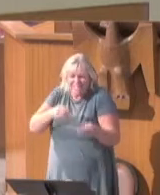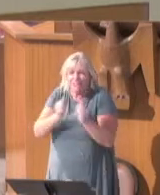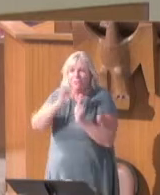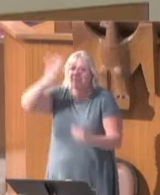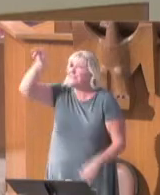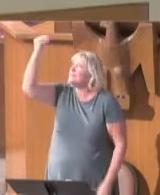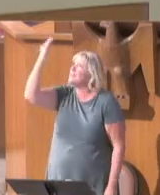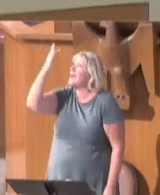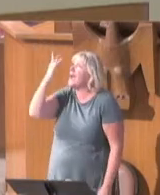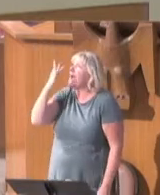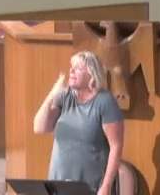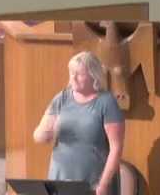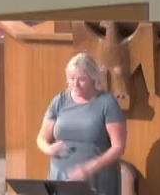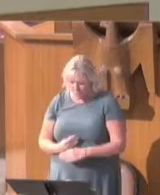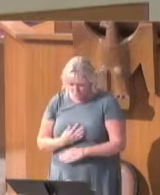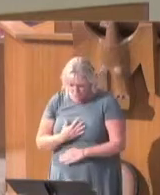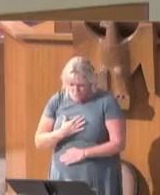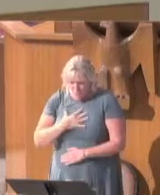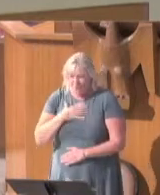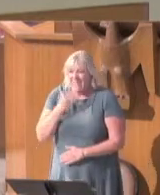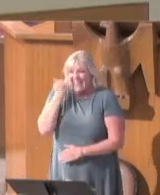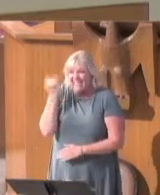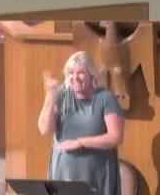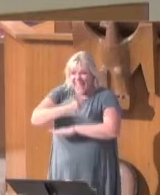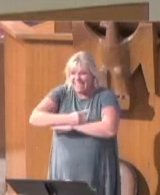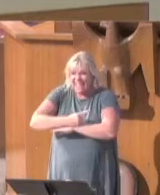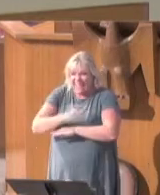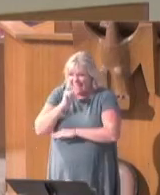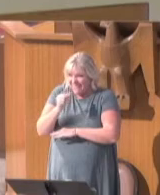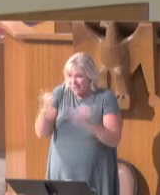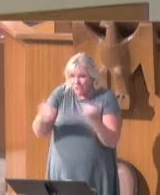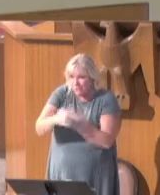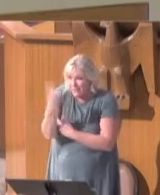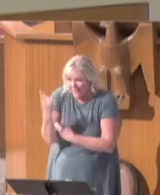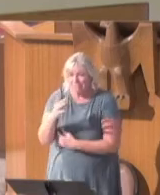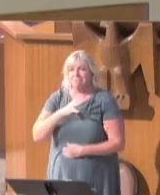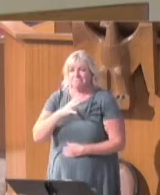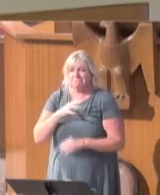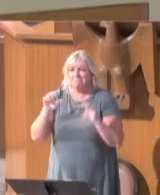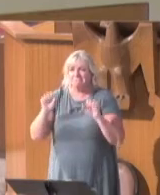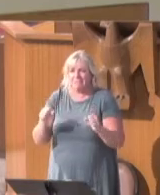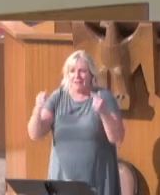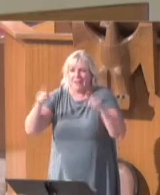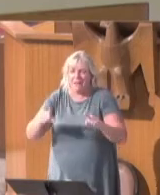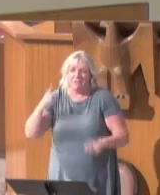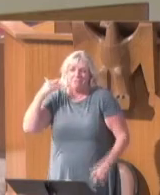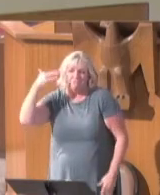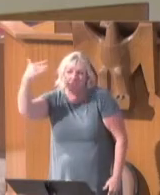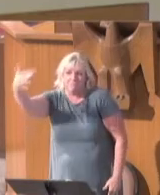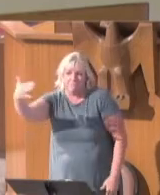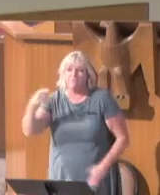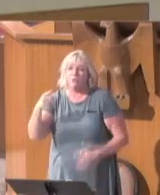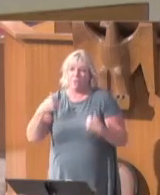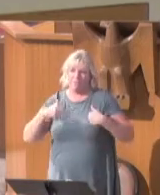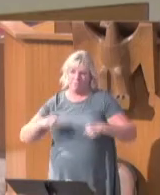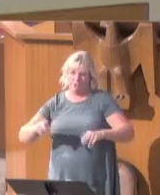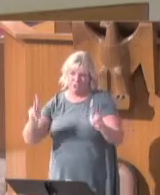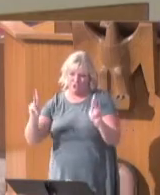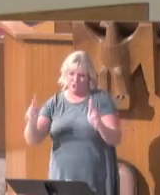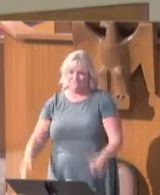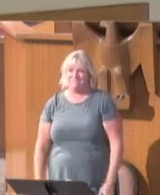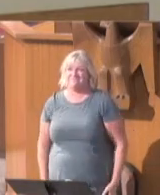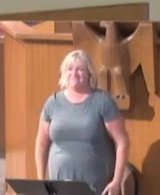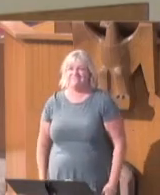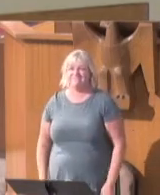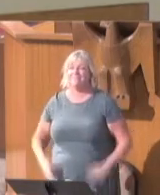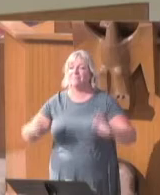the roots. If that day is not today, it will come. You have permission. We welcome